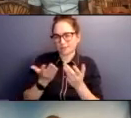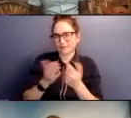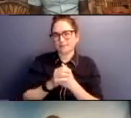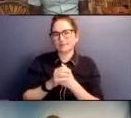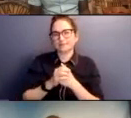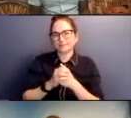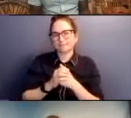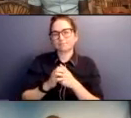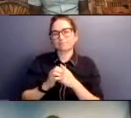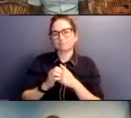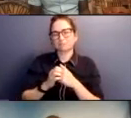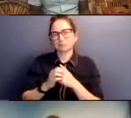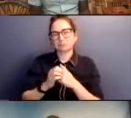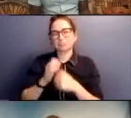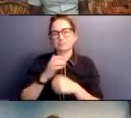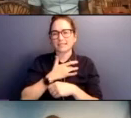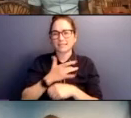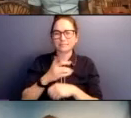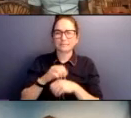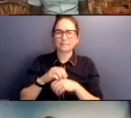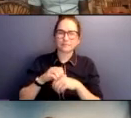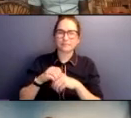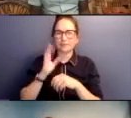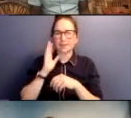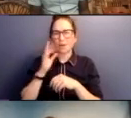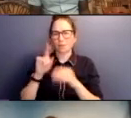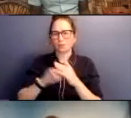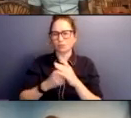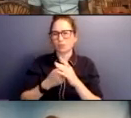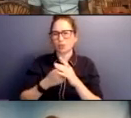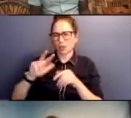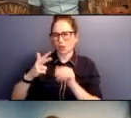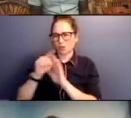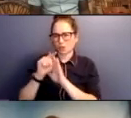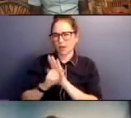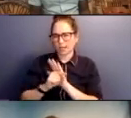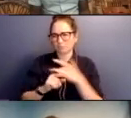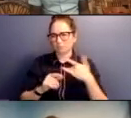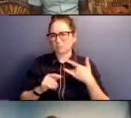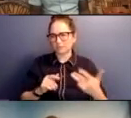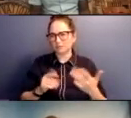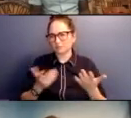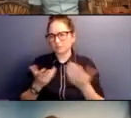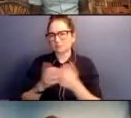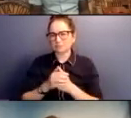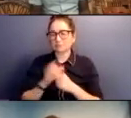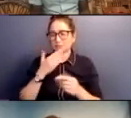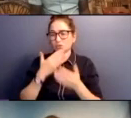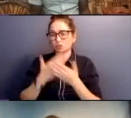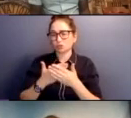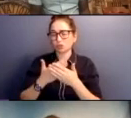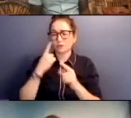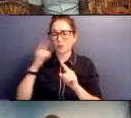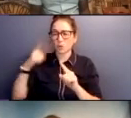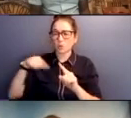I normally start at the grade level of third grade. That is a good time for them to